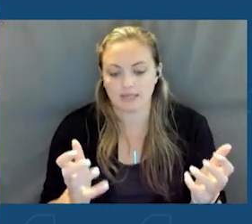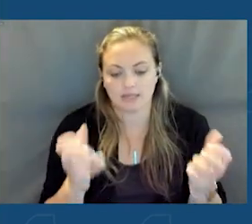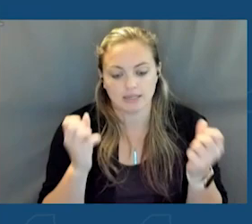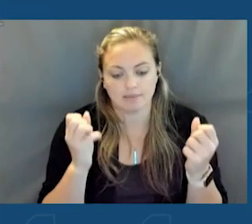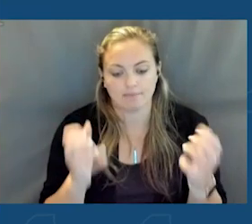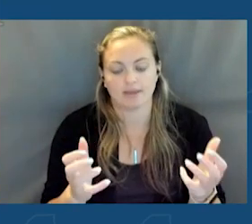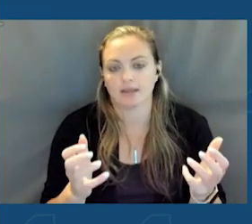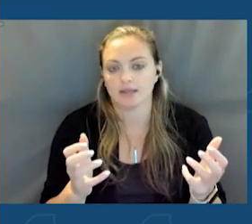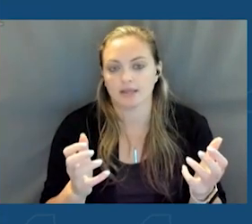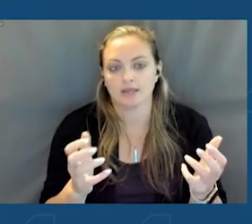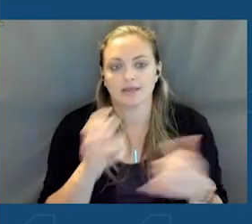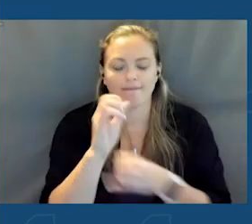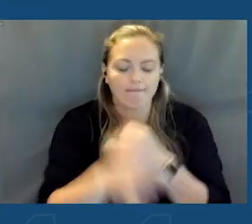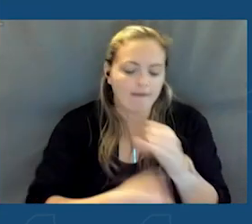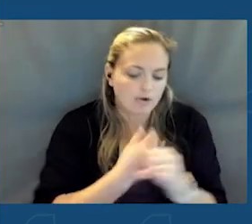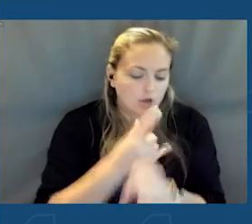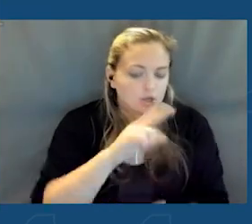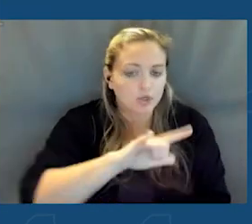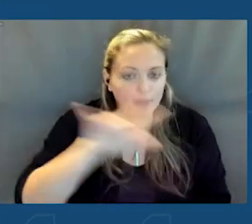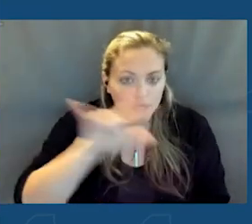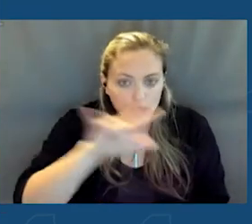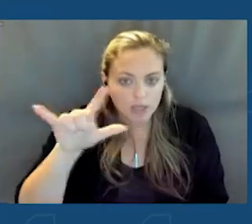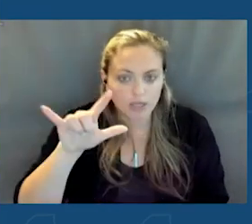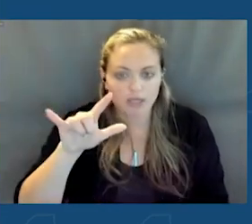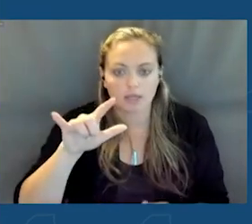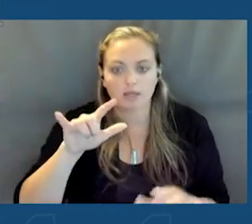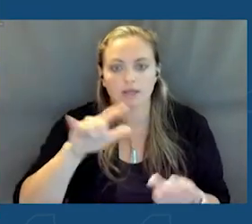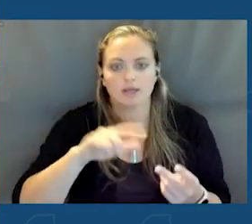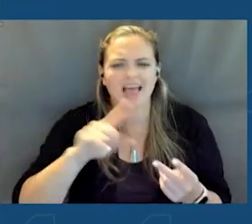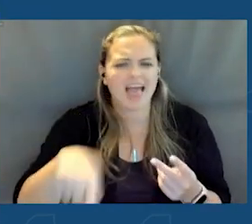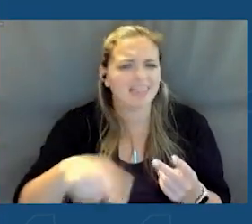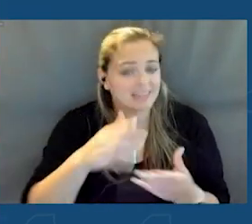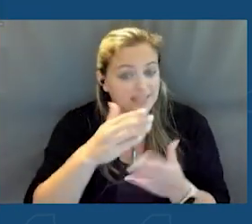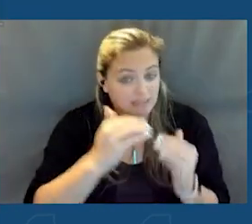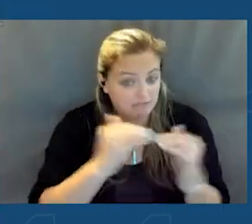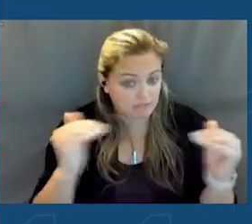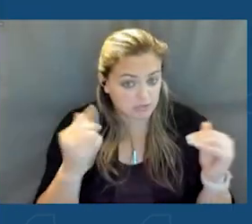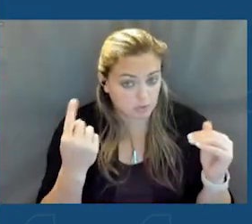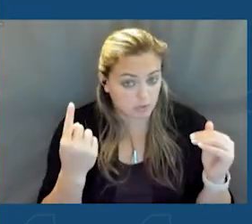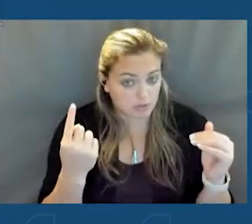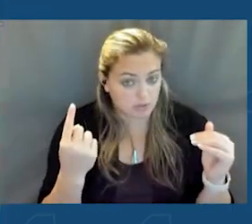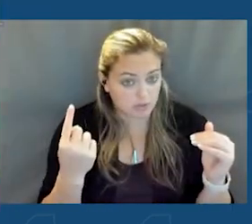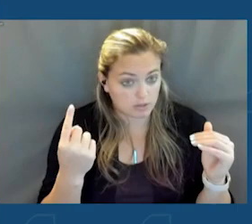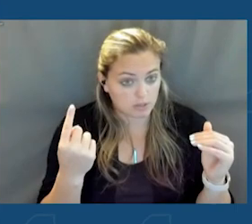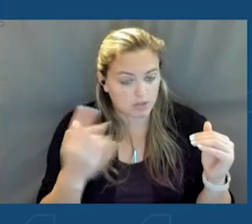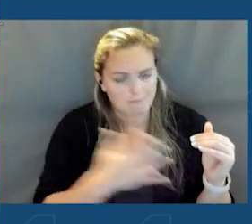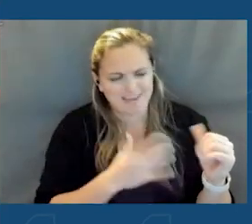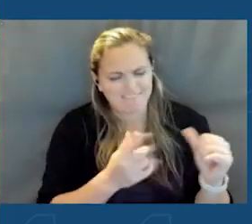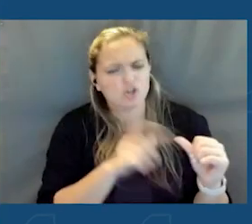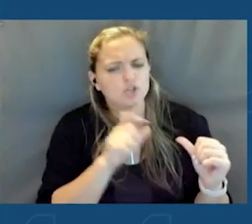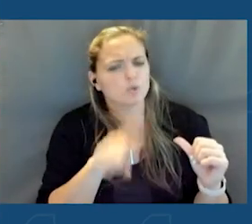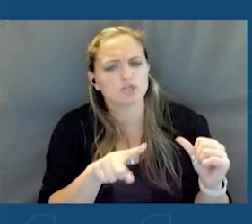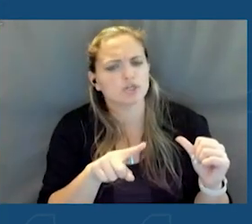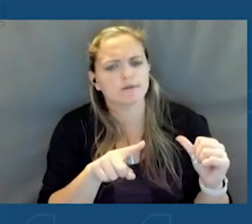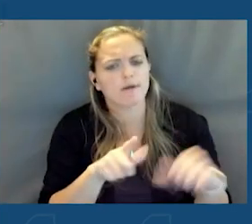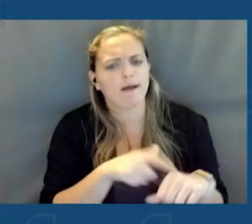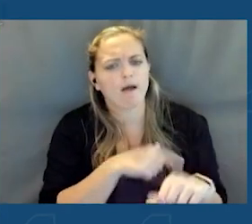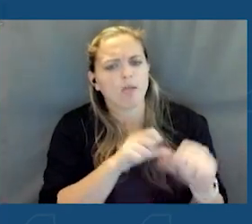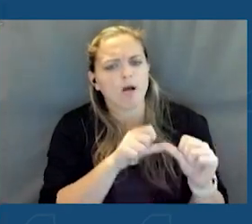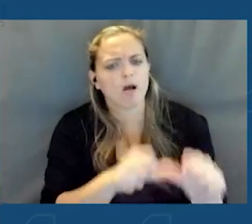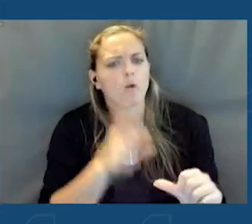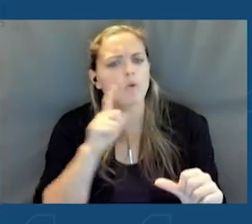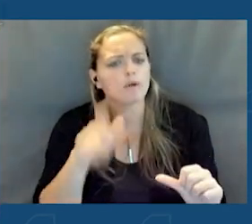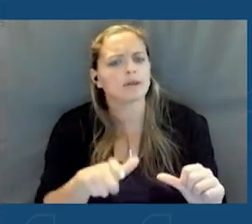serving a number of international airlines, and also this phase one. Of course, my first question is, how long is that going to take? And someone